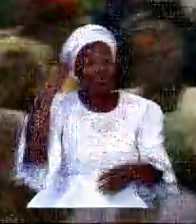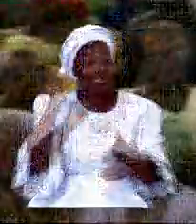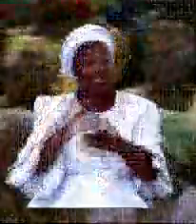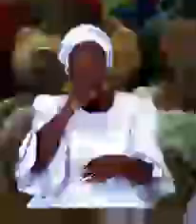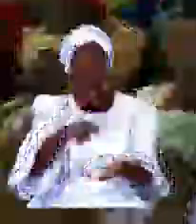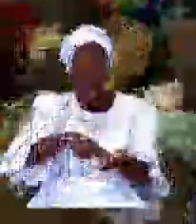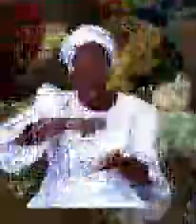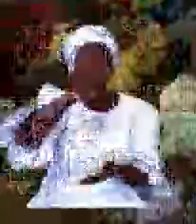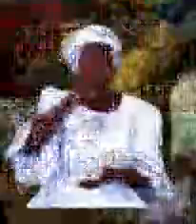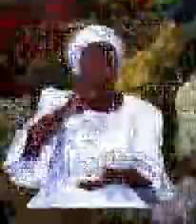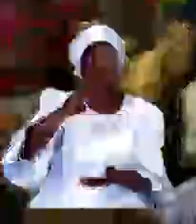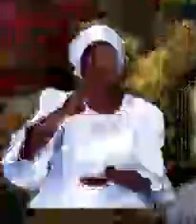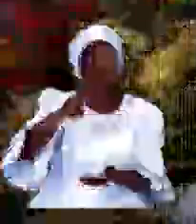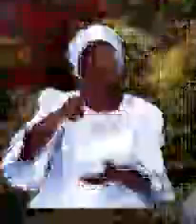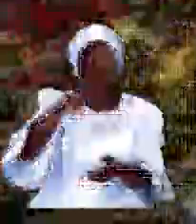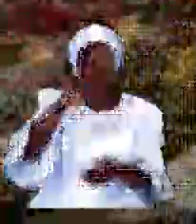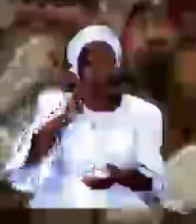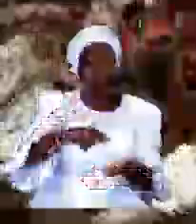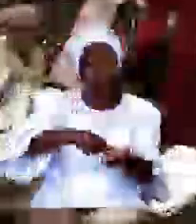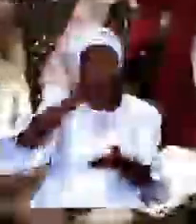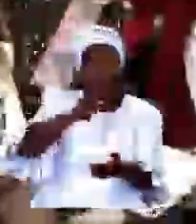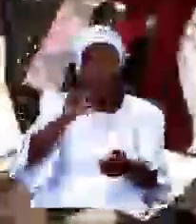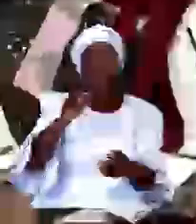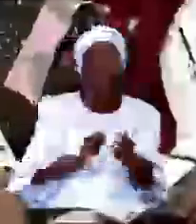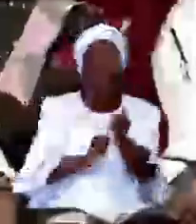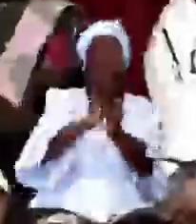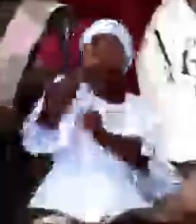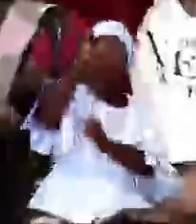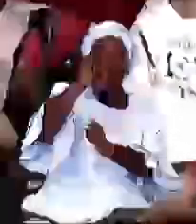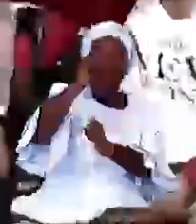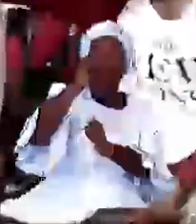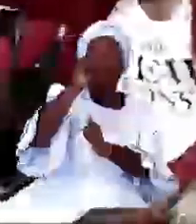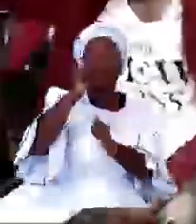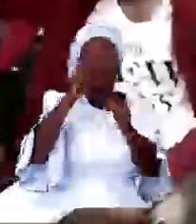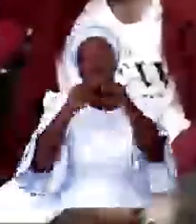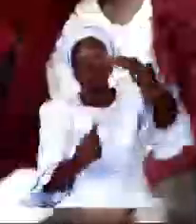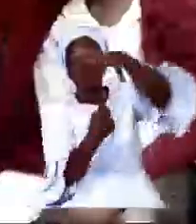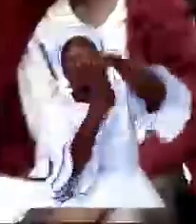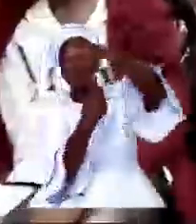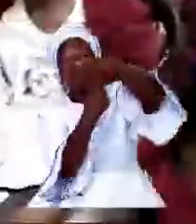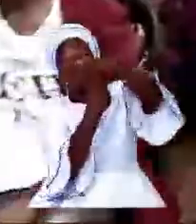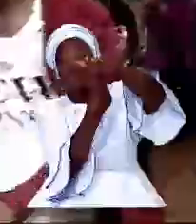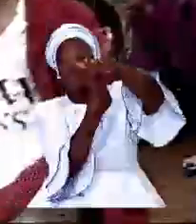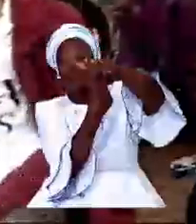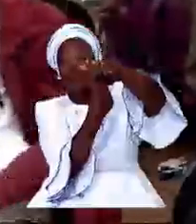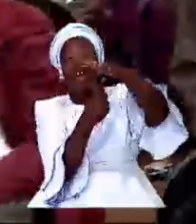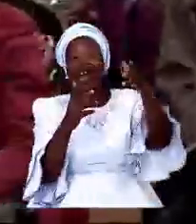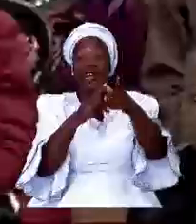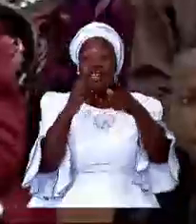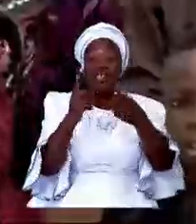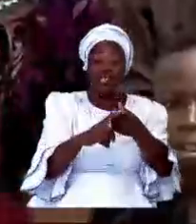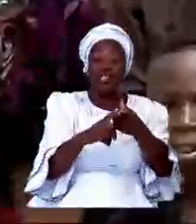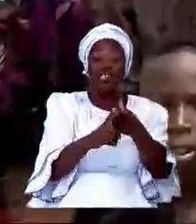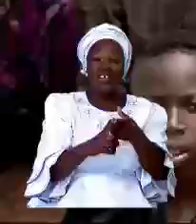All those heights you thought you could not jump, you will jump so far